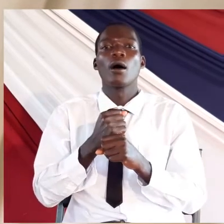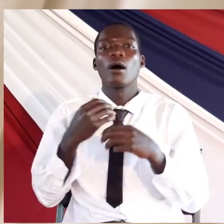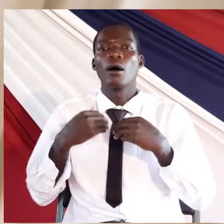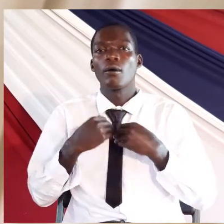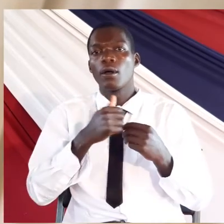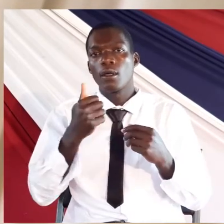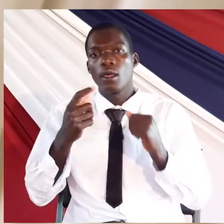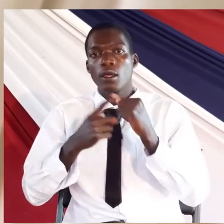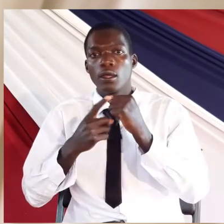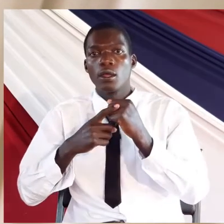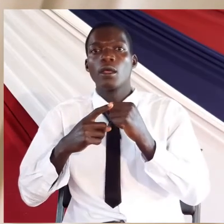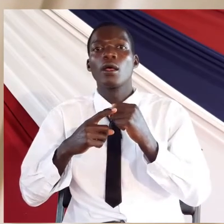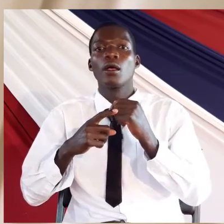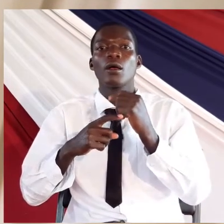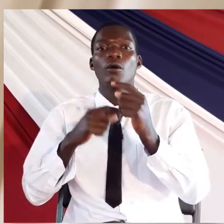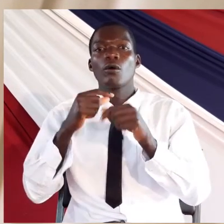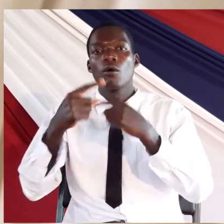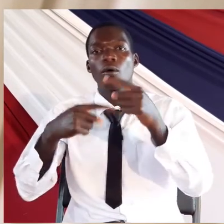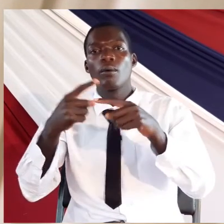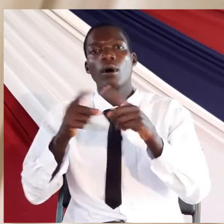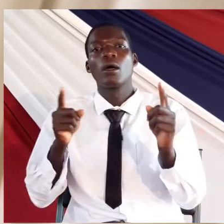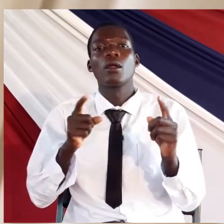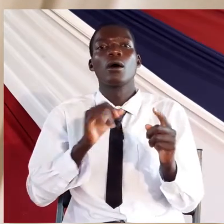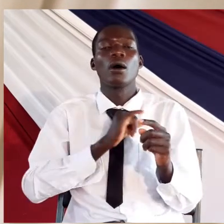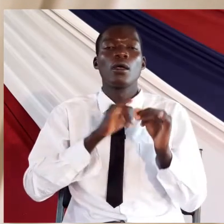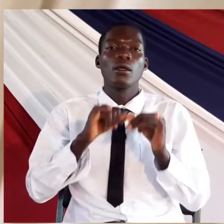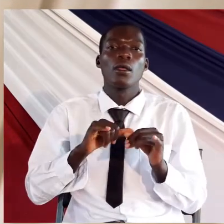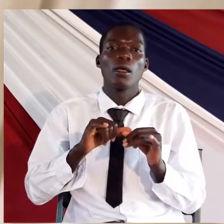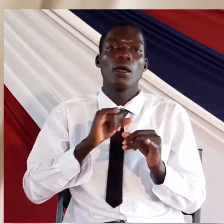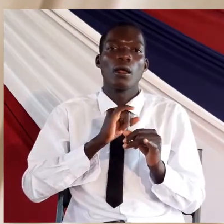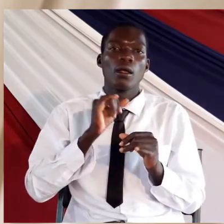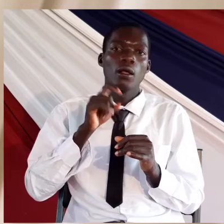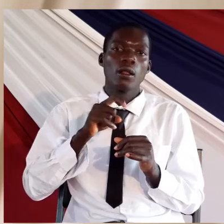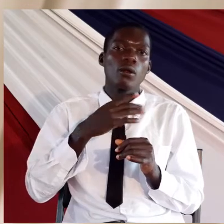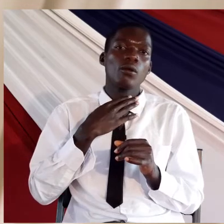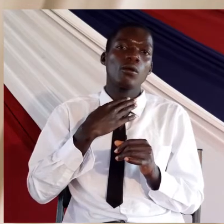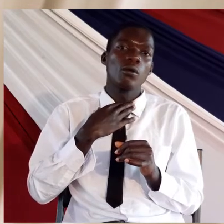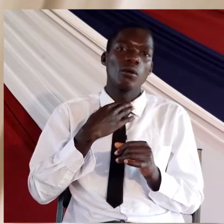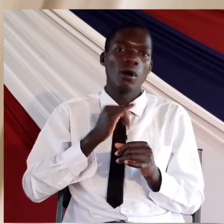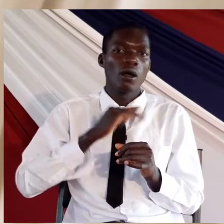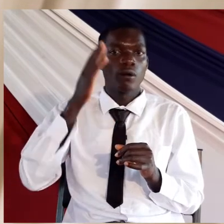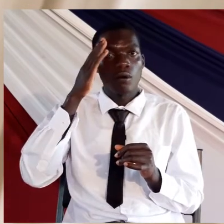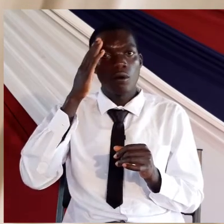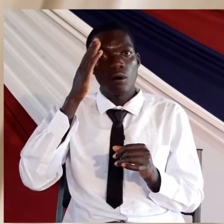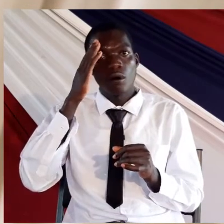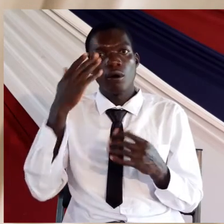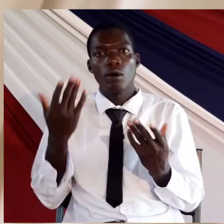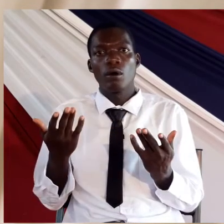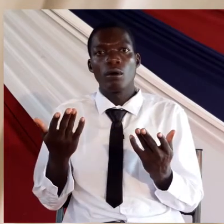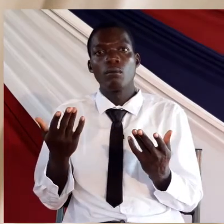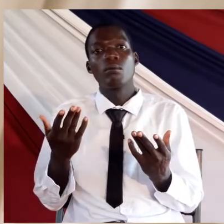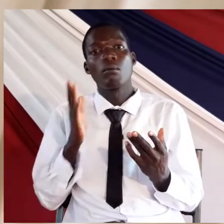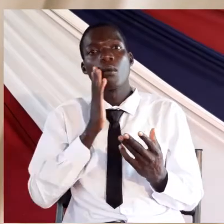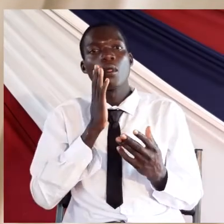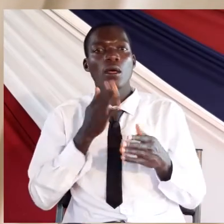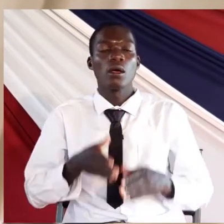years going backwards. I would trace his date of birth if I didn't know. Mm-hmm. I only know my father, having given birth to me, lived for